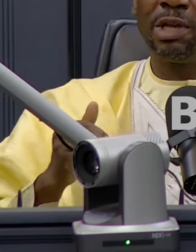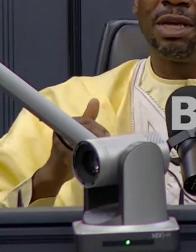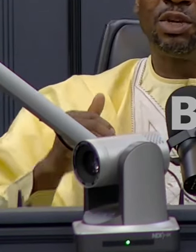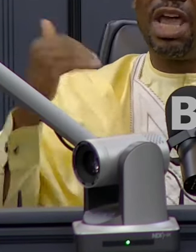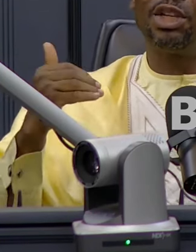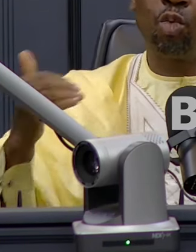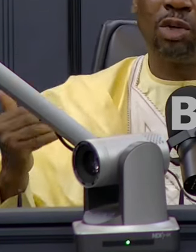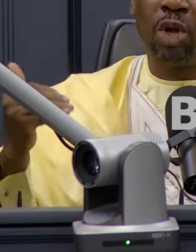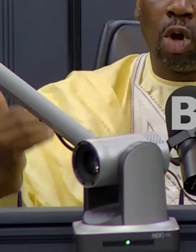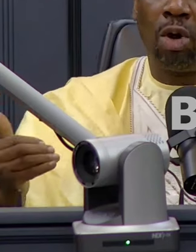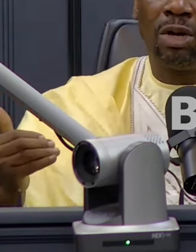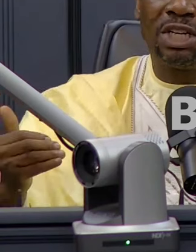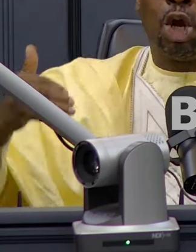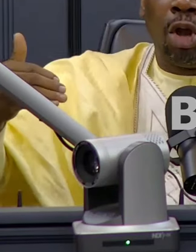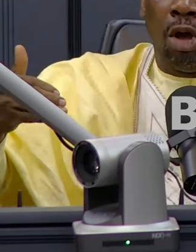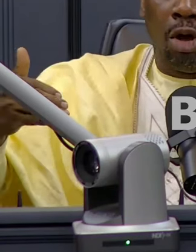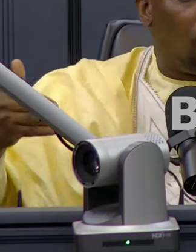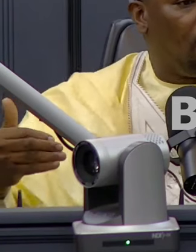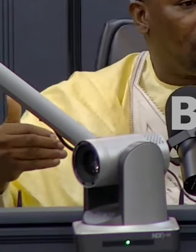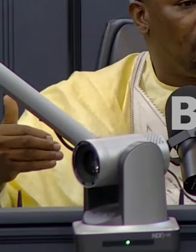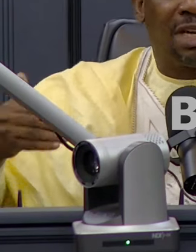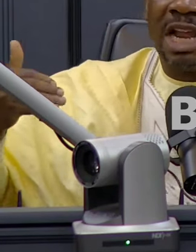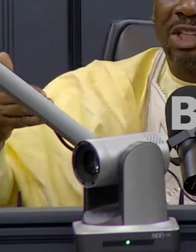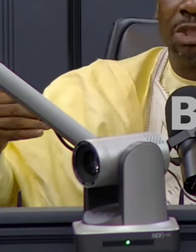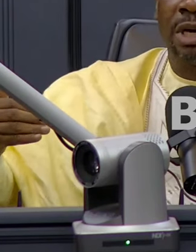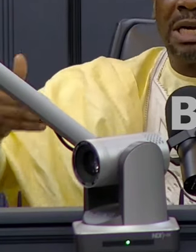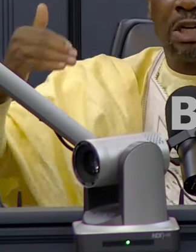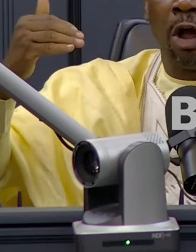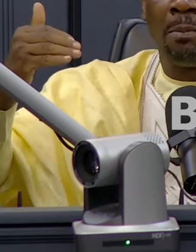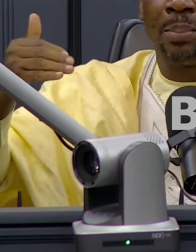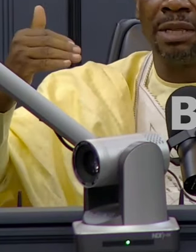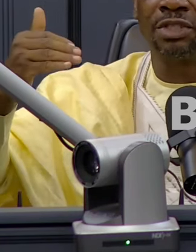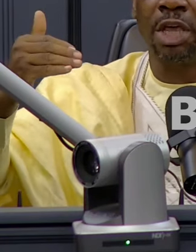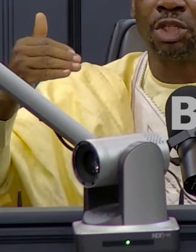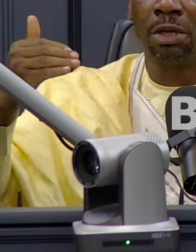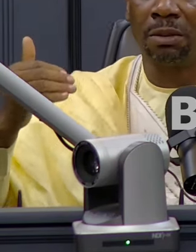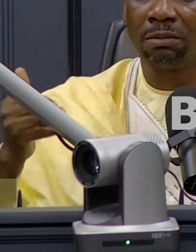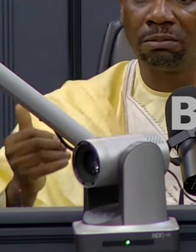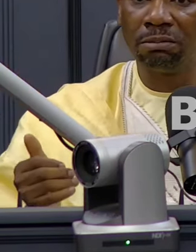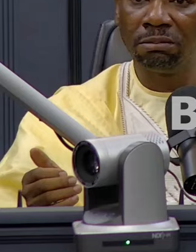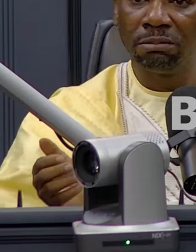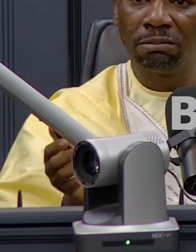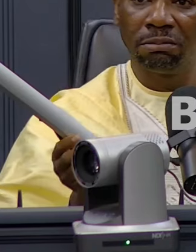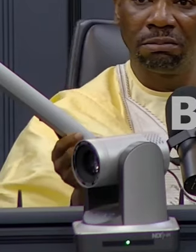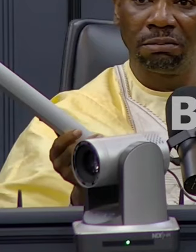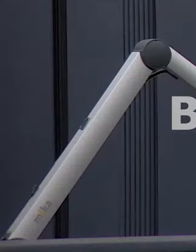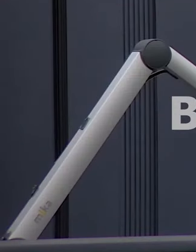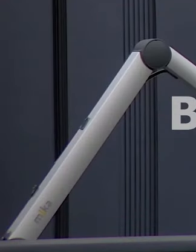See, there is what we call the law of natural compensation.